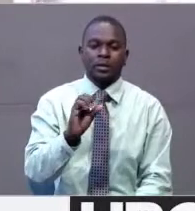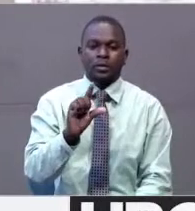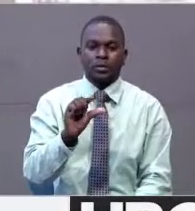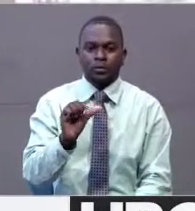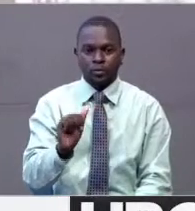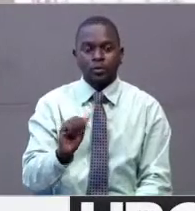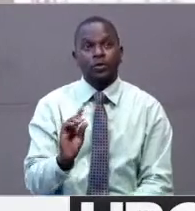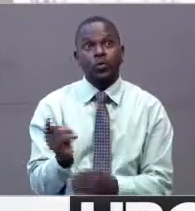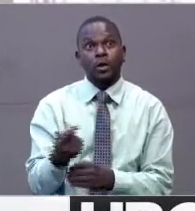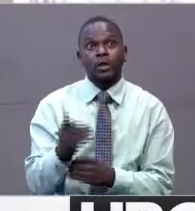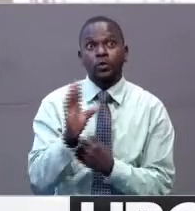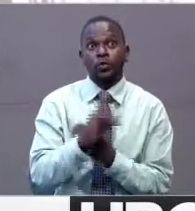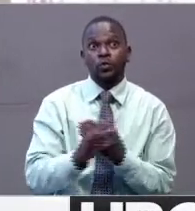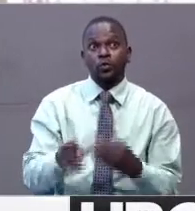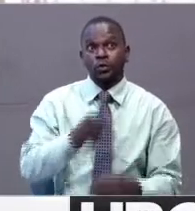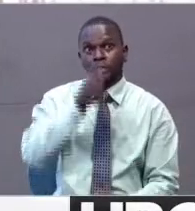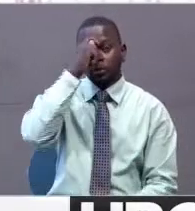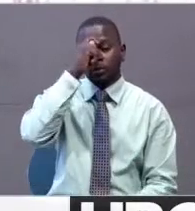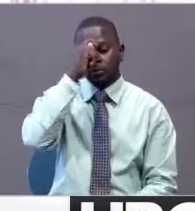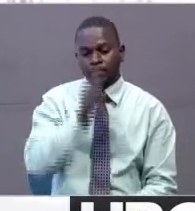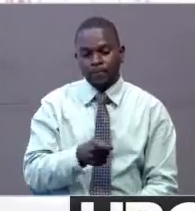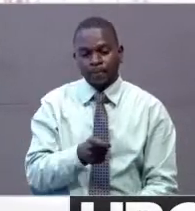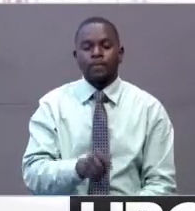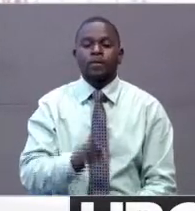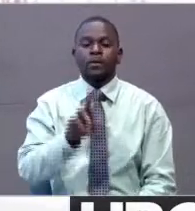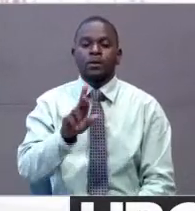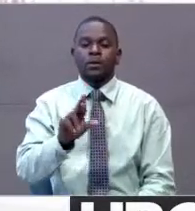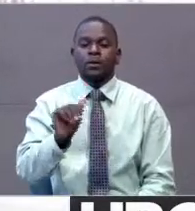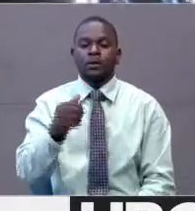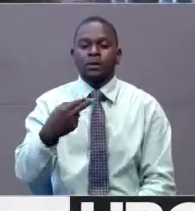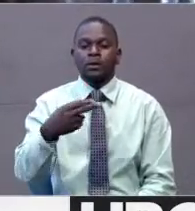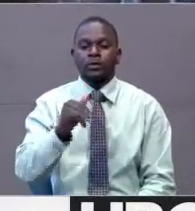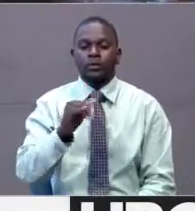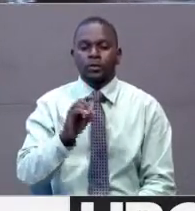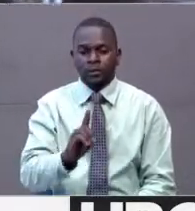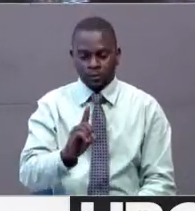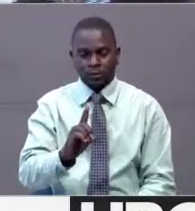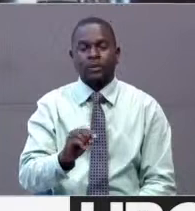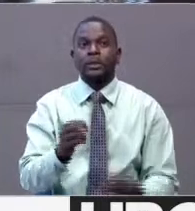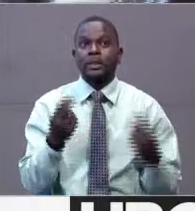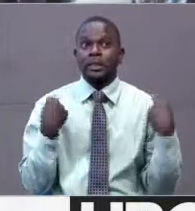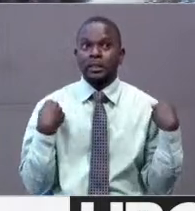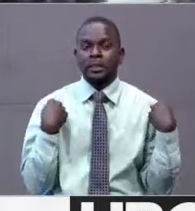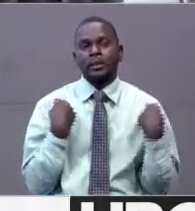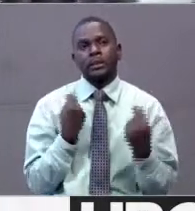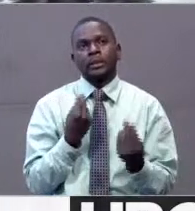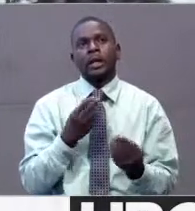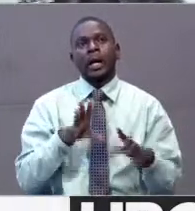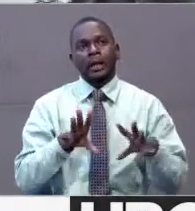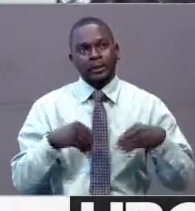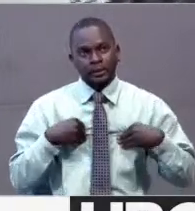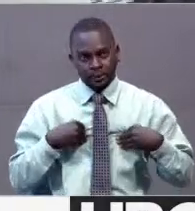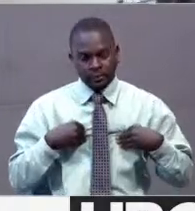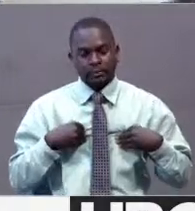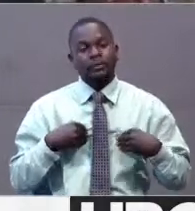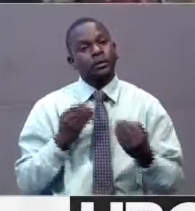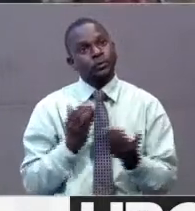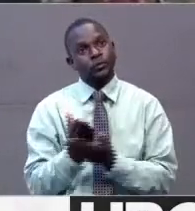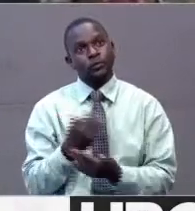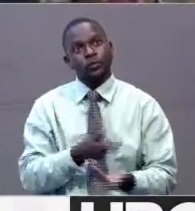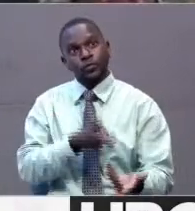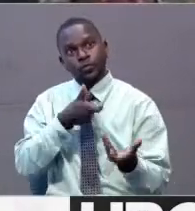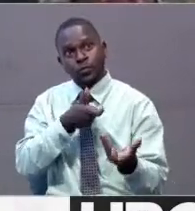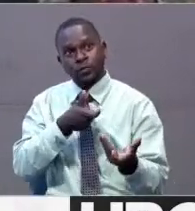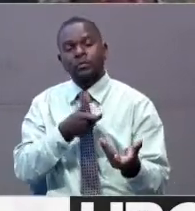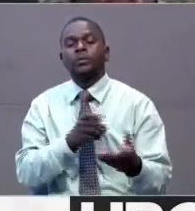Mokiso District has been charged. Mamuli Rashid, a local defense unit officer, pleaded guilty to the alleged offense.